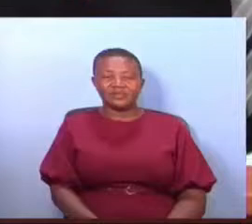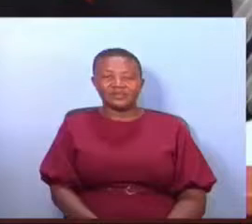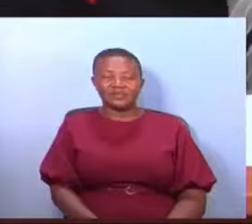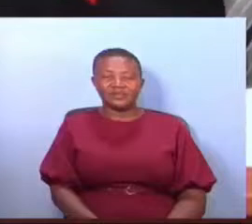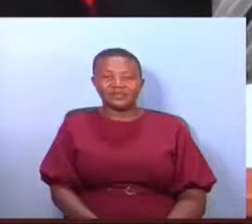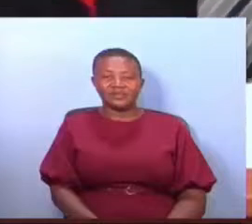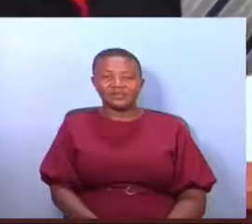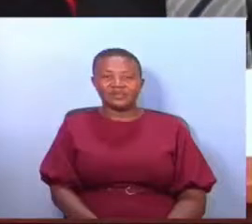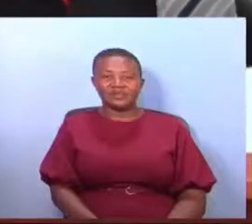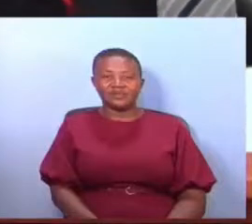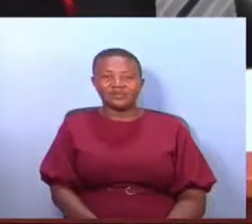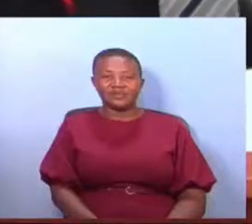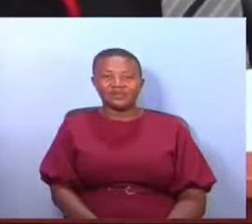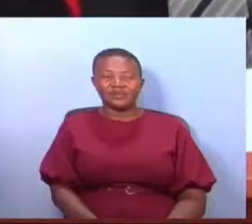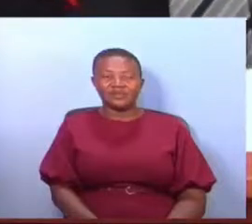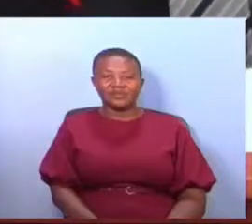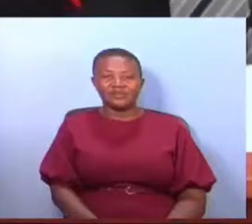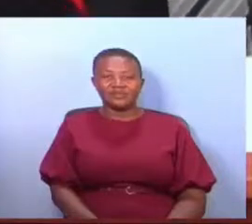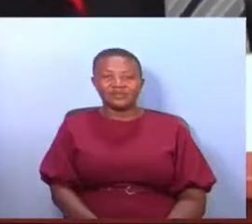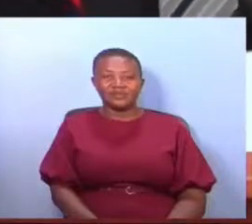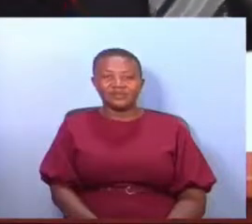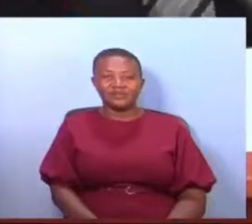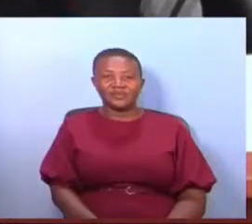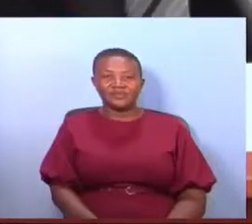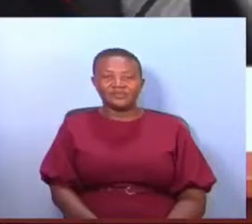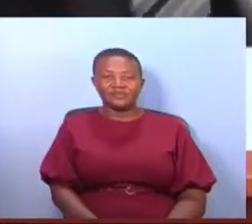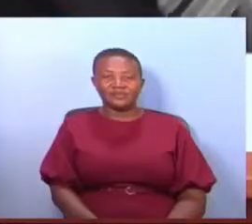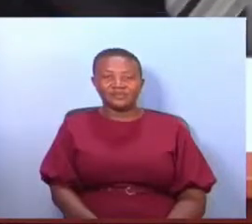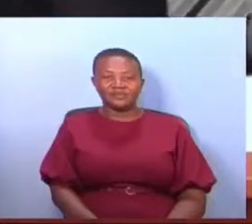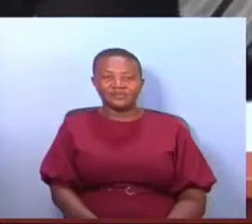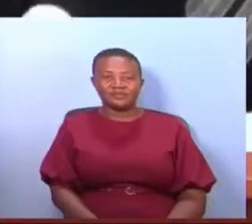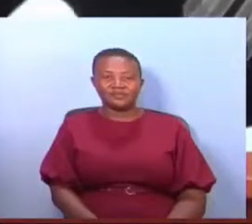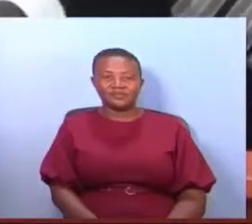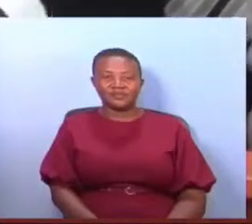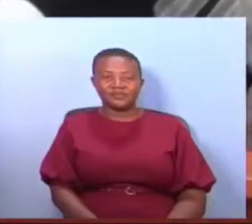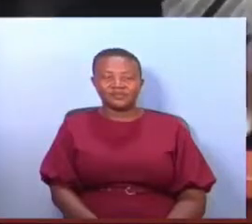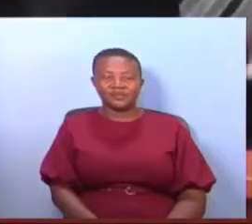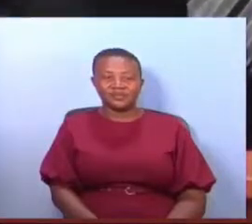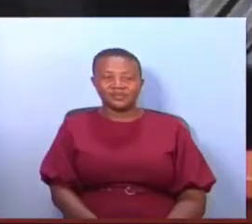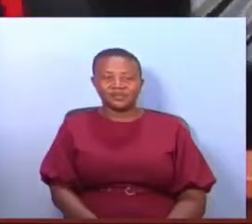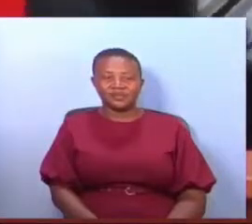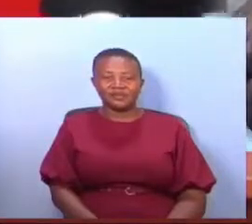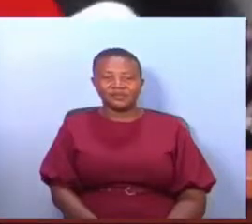Statement. No, you don't have any statement. No, he said he has admitted a statement. Okay, then let me.